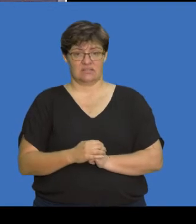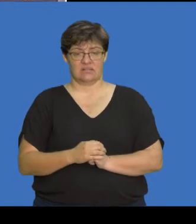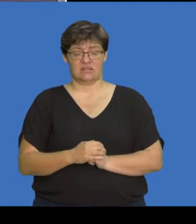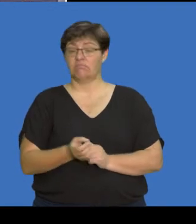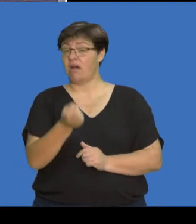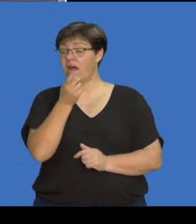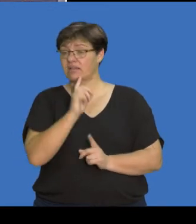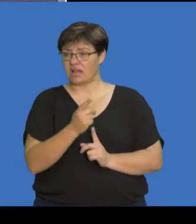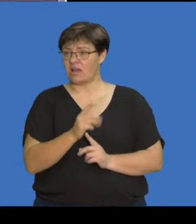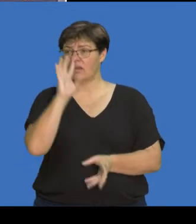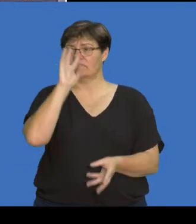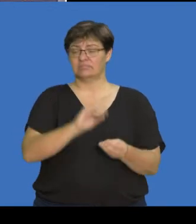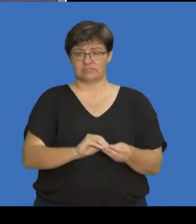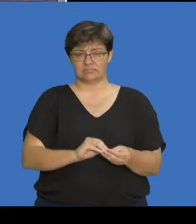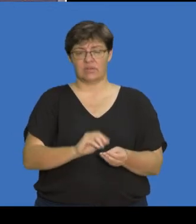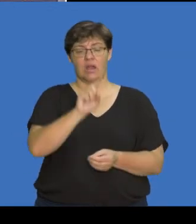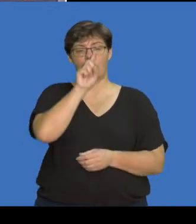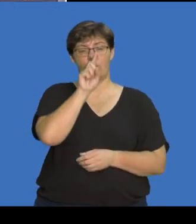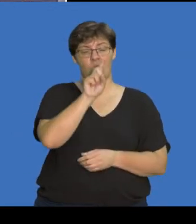me my total of